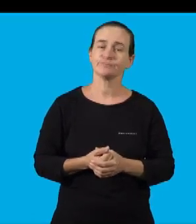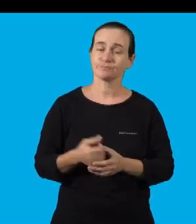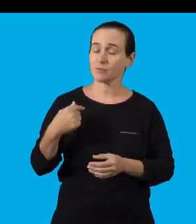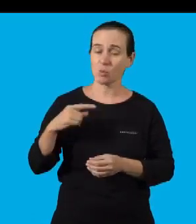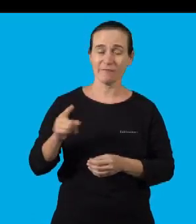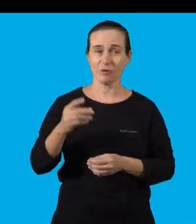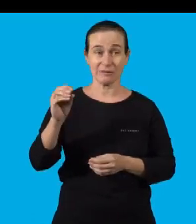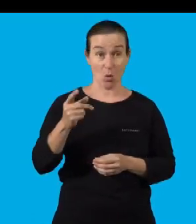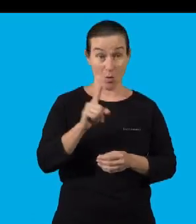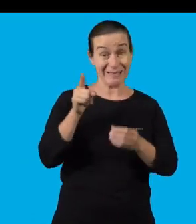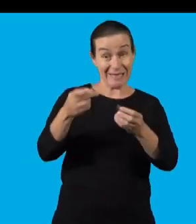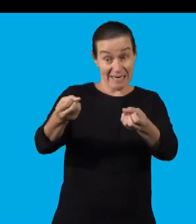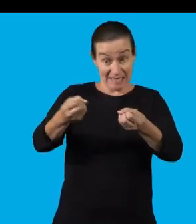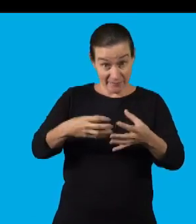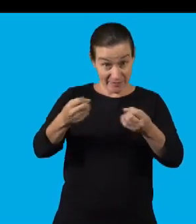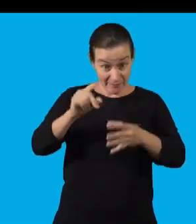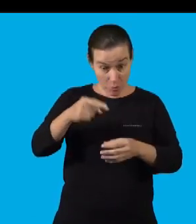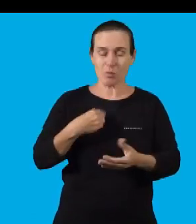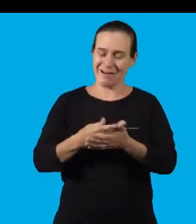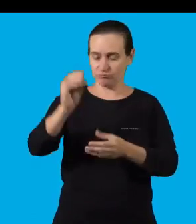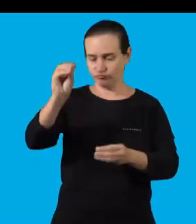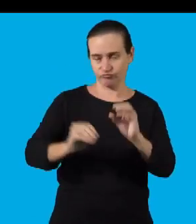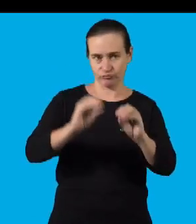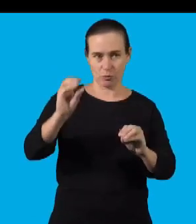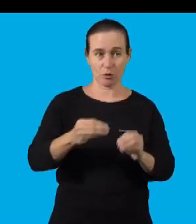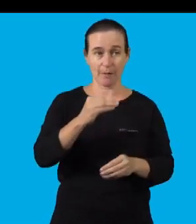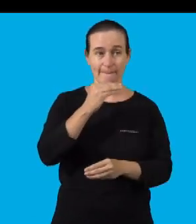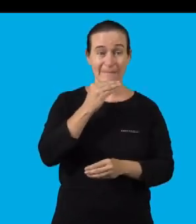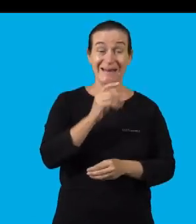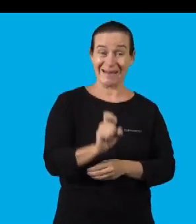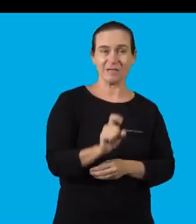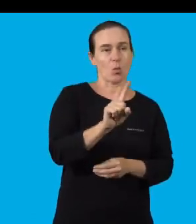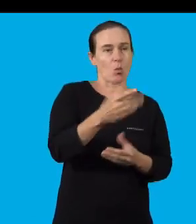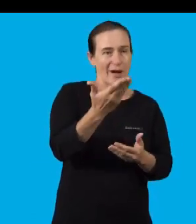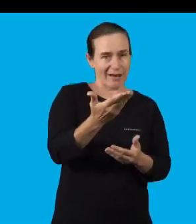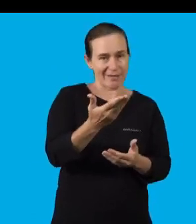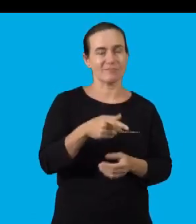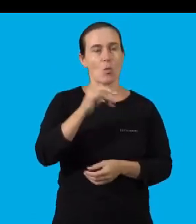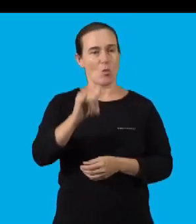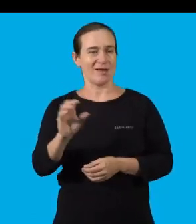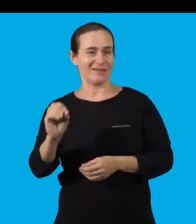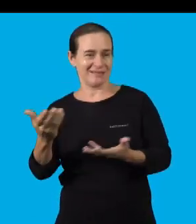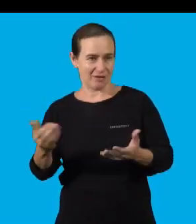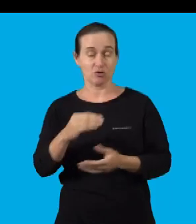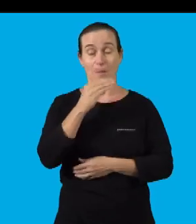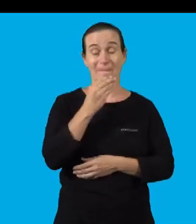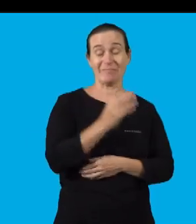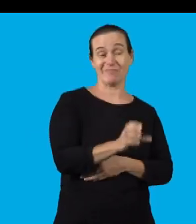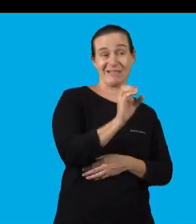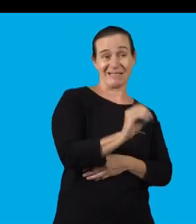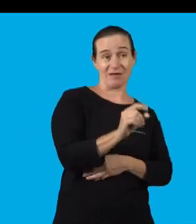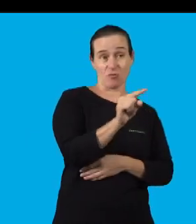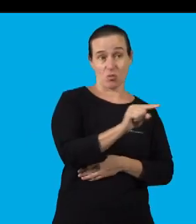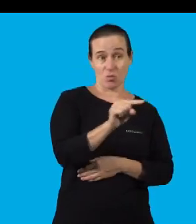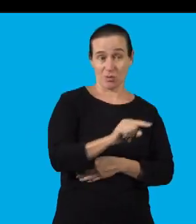values? We are going to first substitute the given points that we have been given. So we know that x there is 1 and y is 0, and that's exactly what we are going